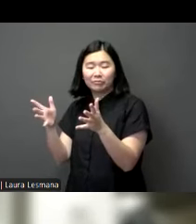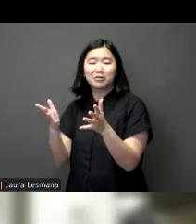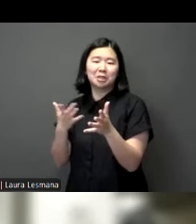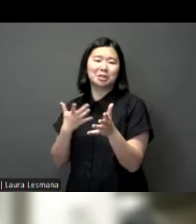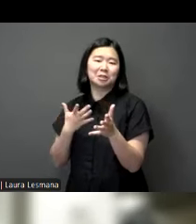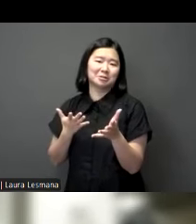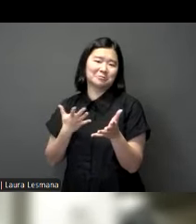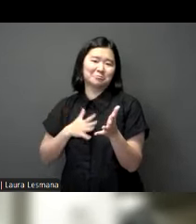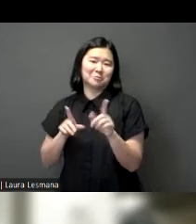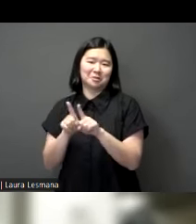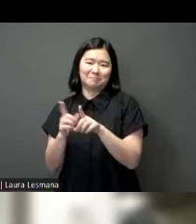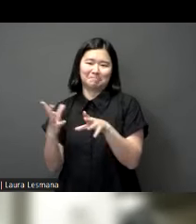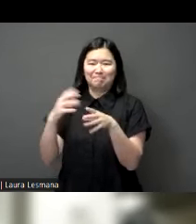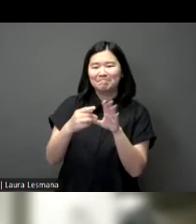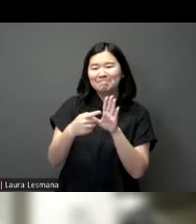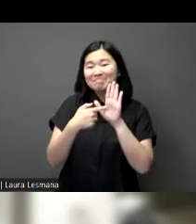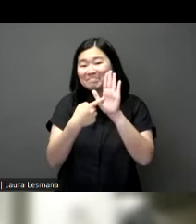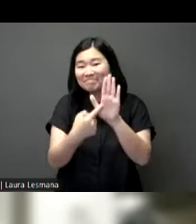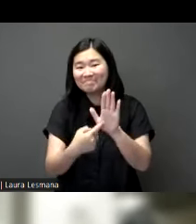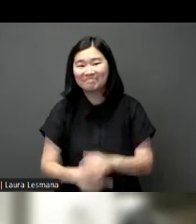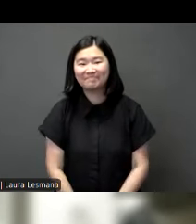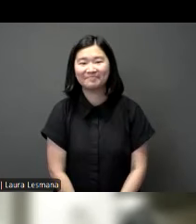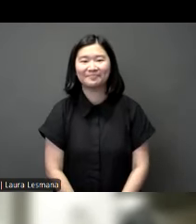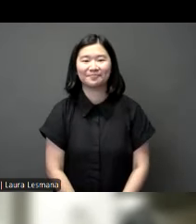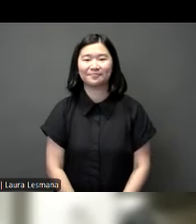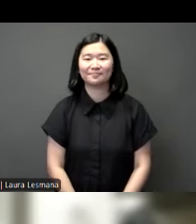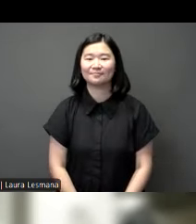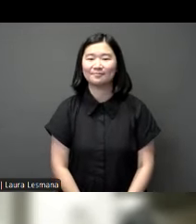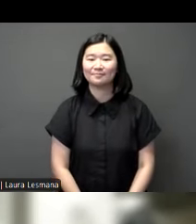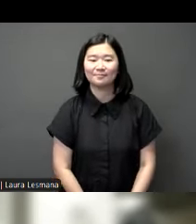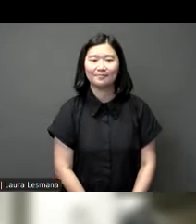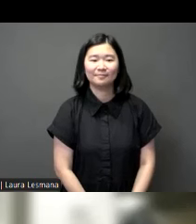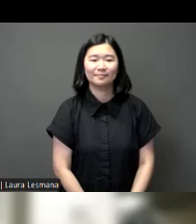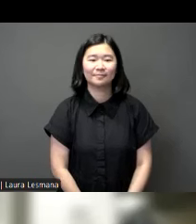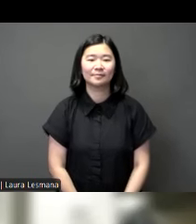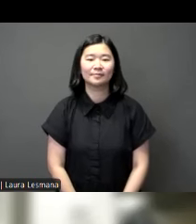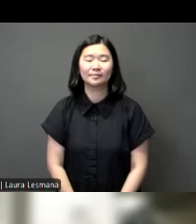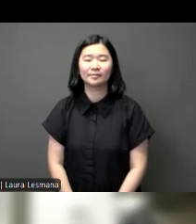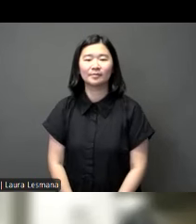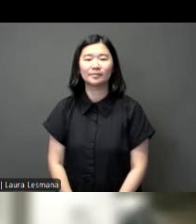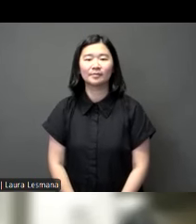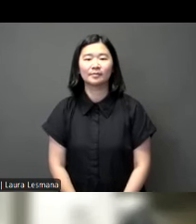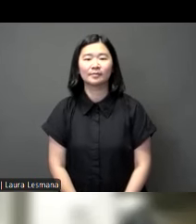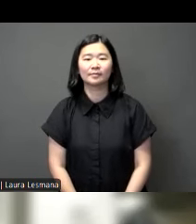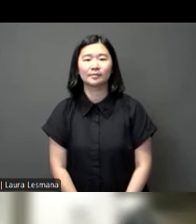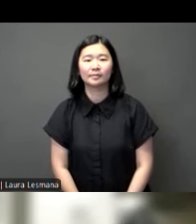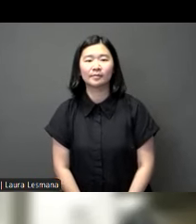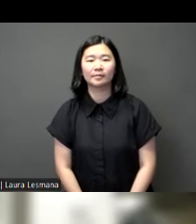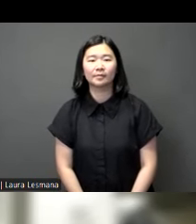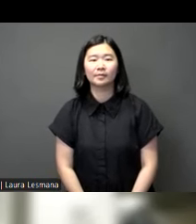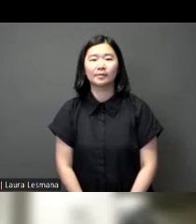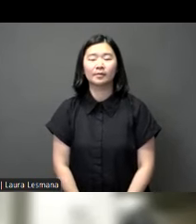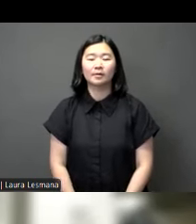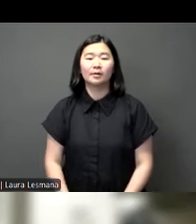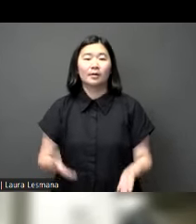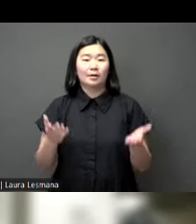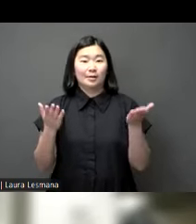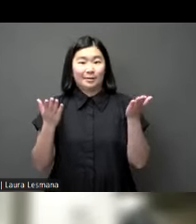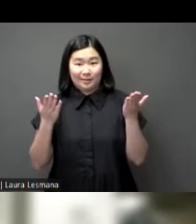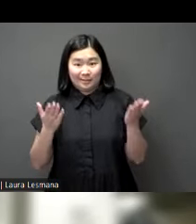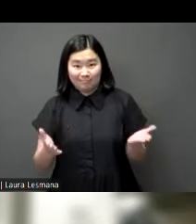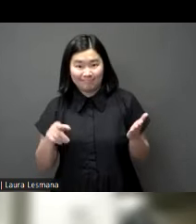will we integrate our plans in the national areas? And we are redesigning